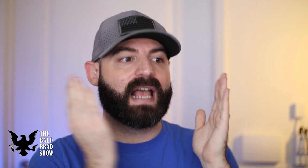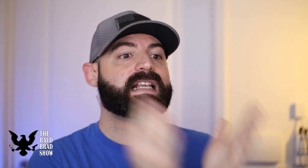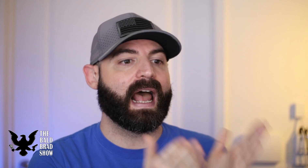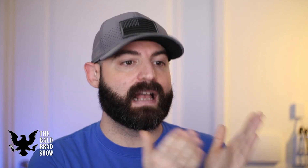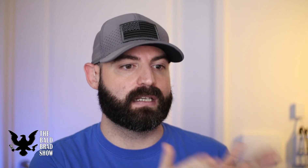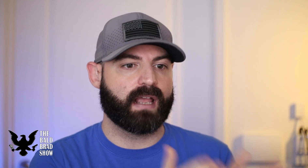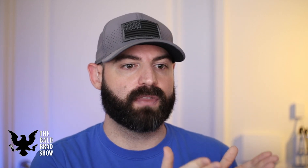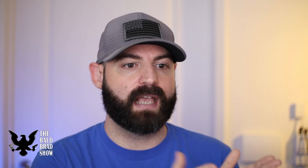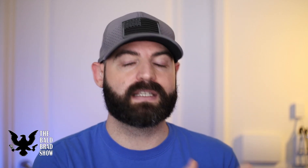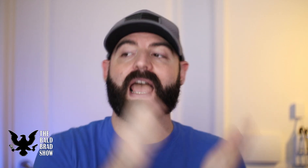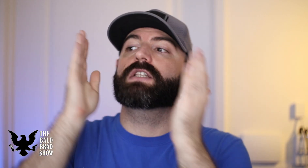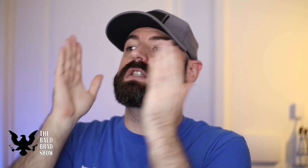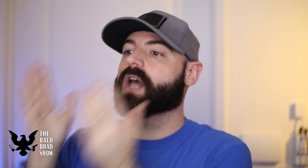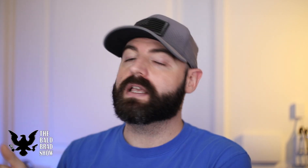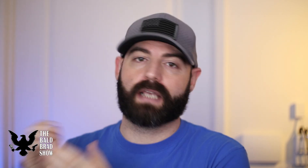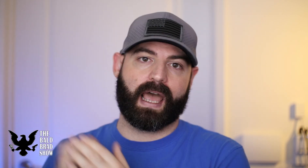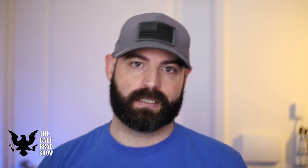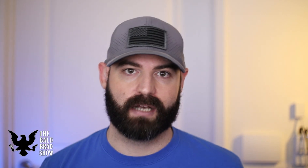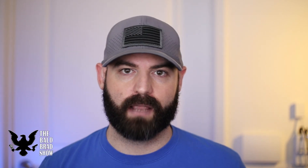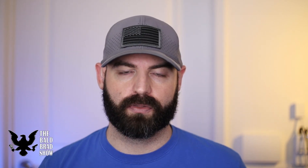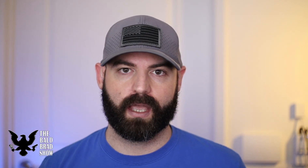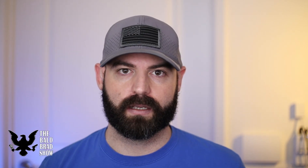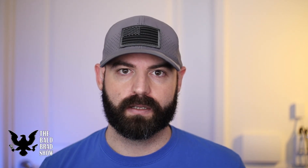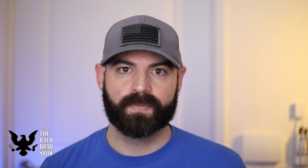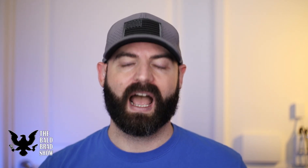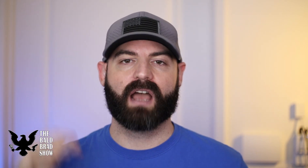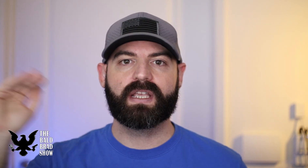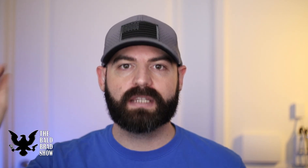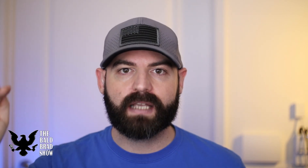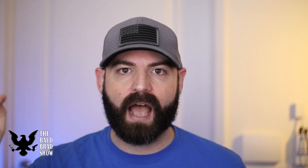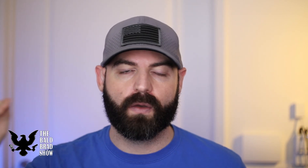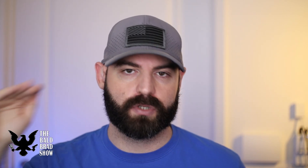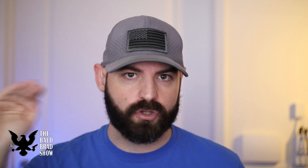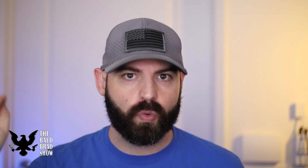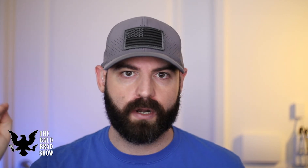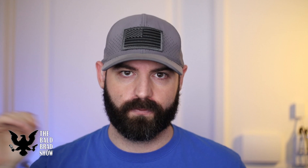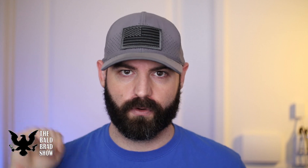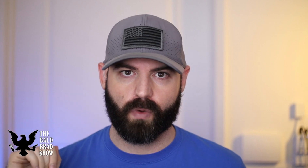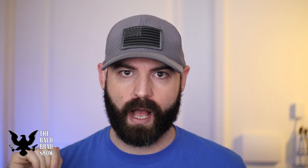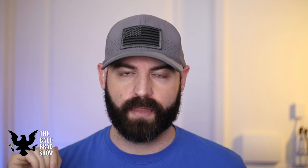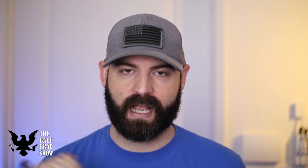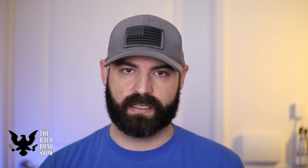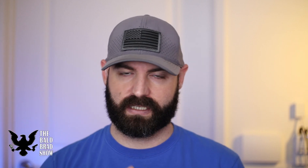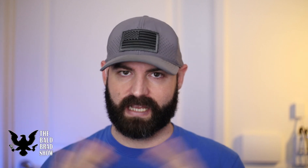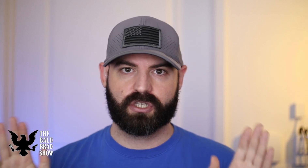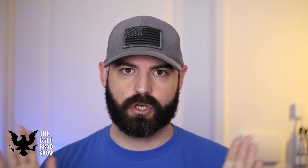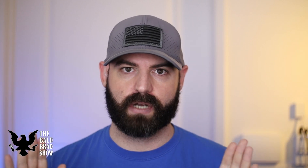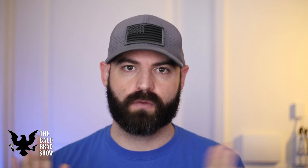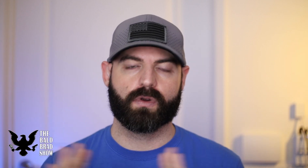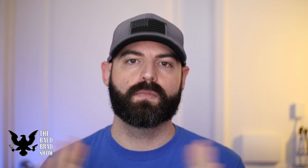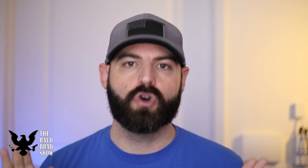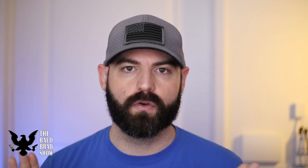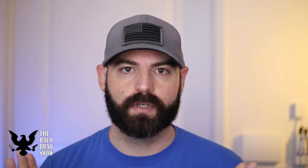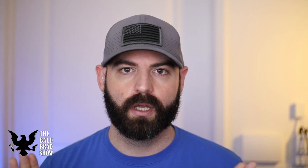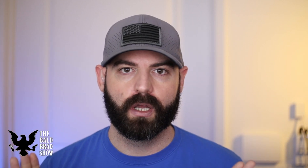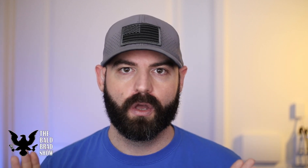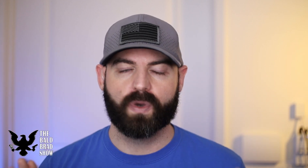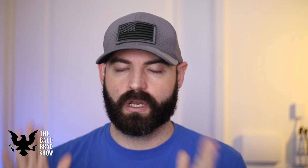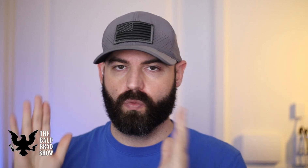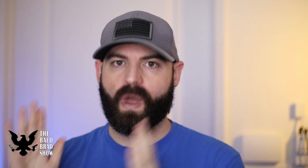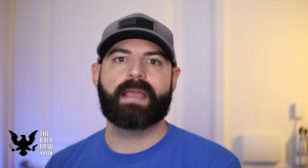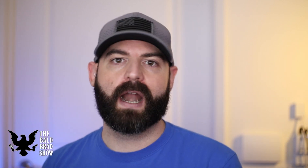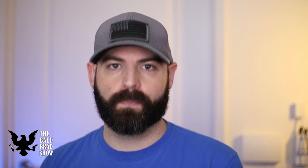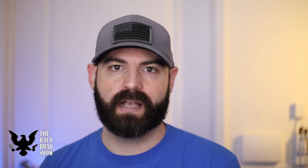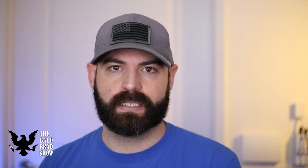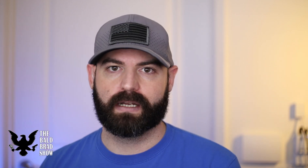that says asinine things and does asinine things. I think the guy that was on Twitter for a while that got censored and removed